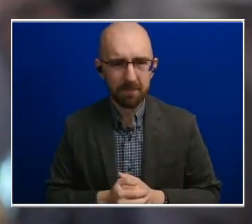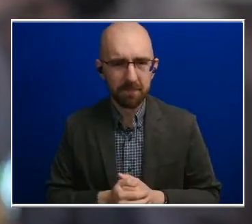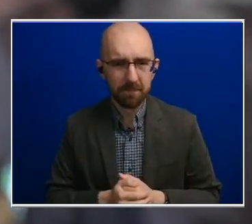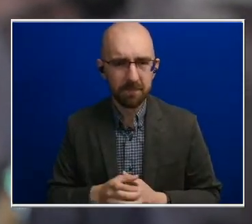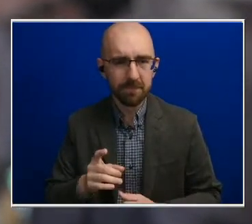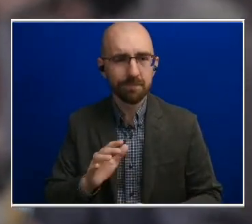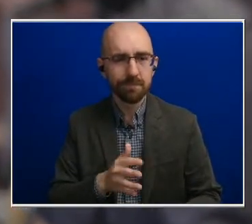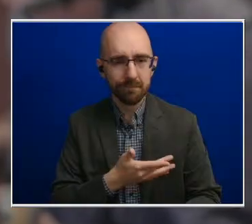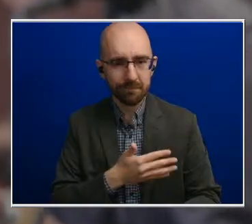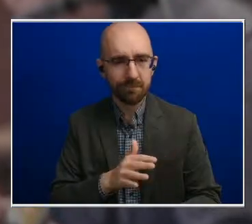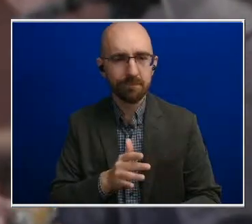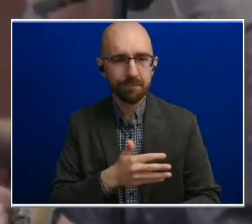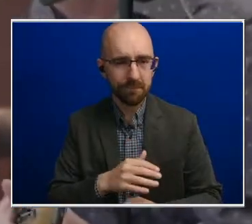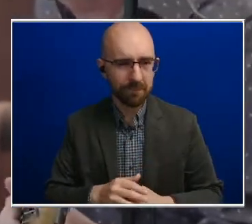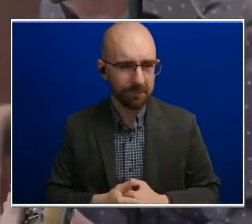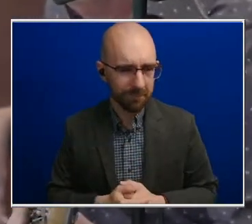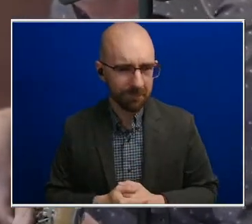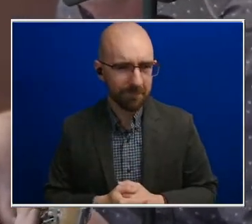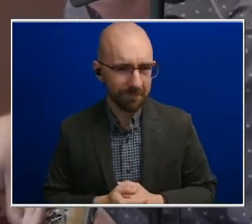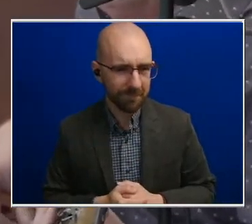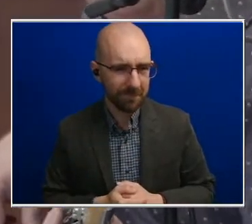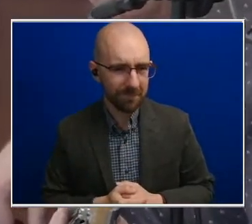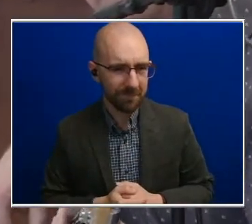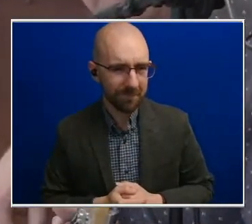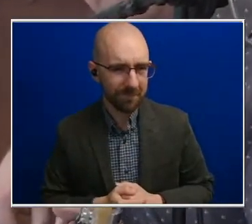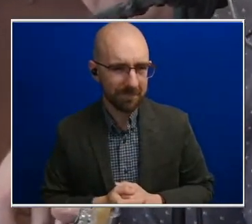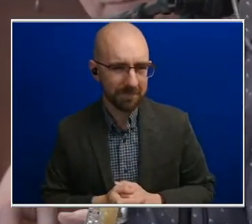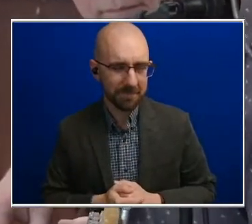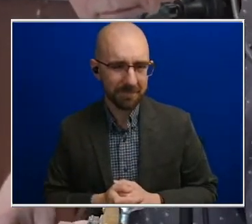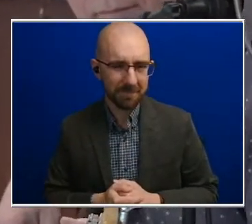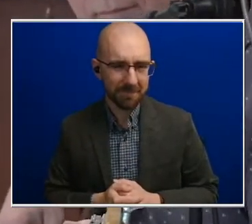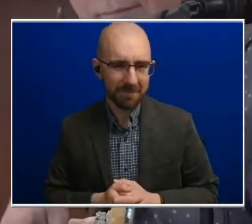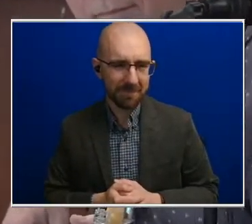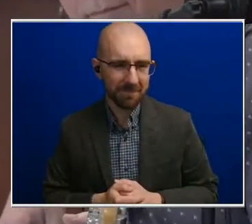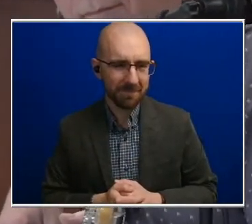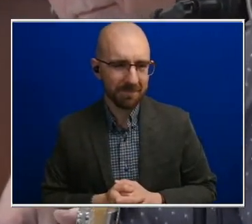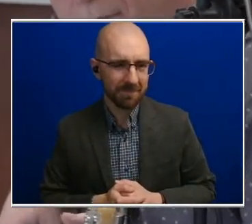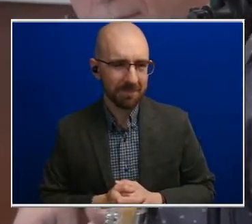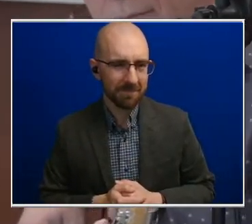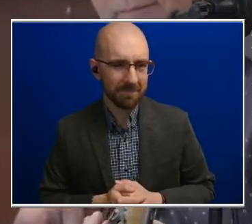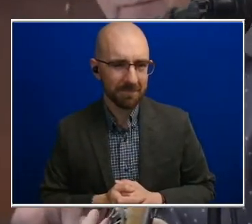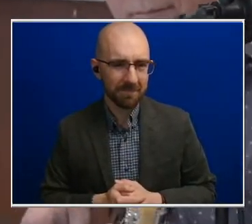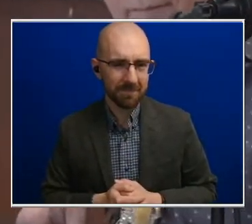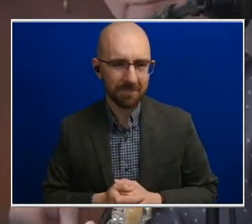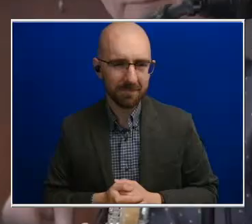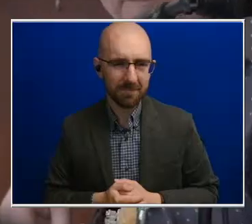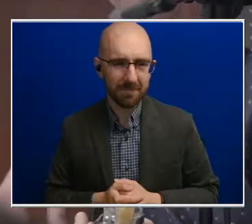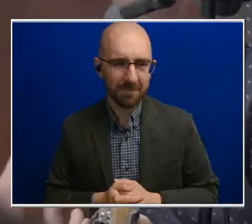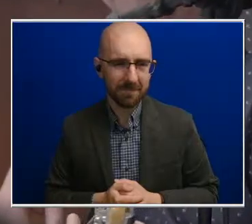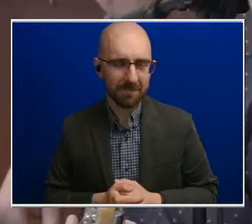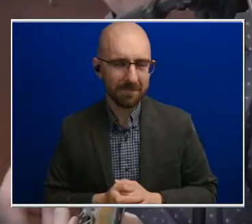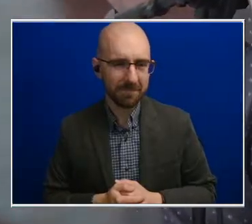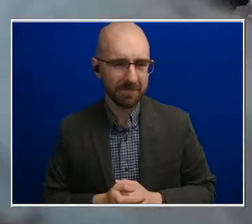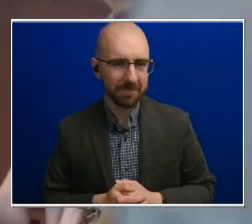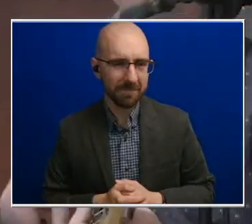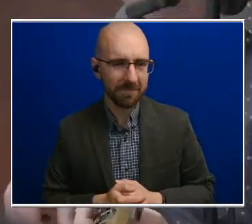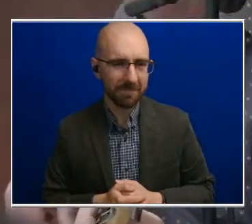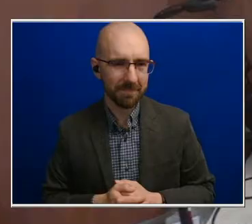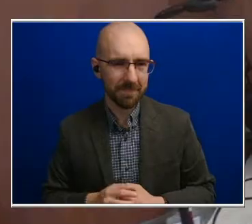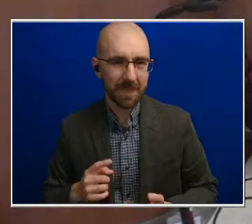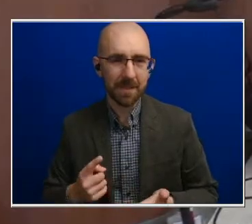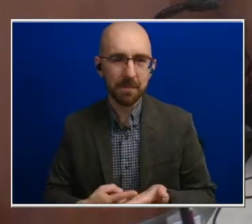can reflect memories. Sometimes you just don't want to